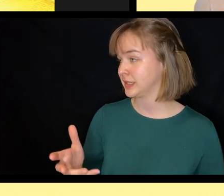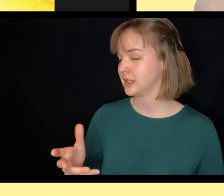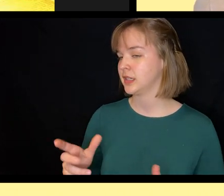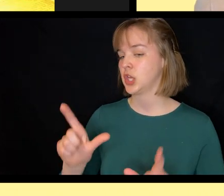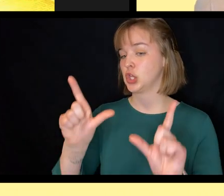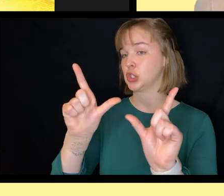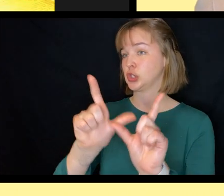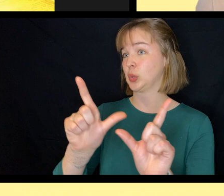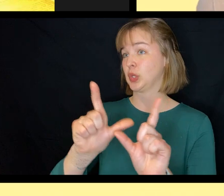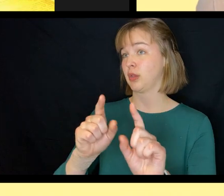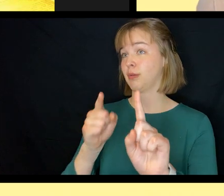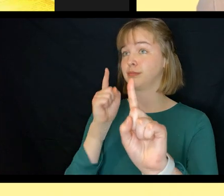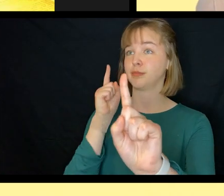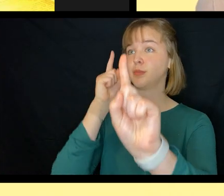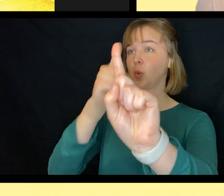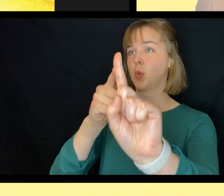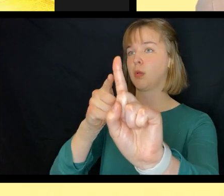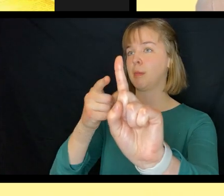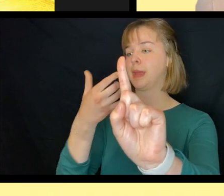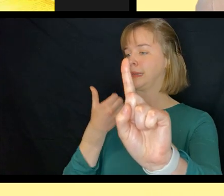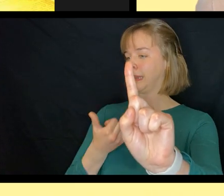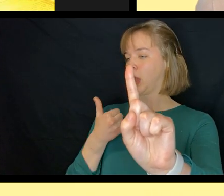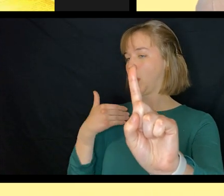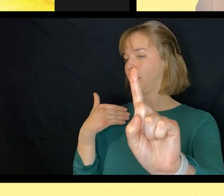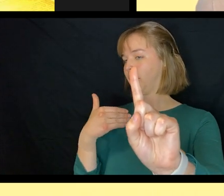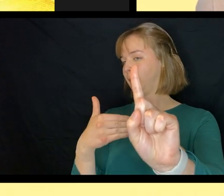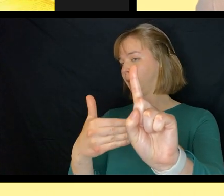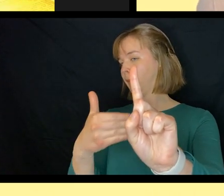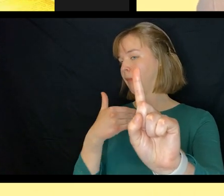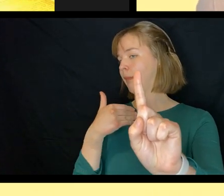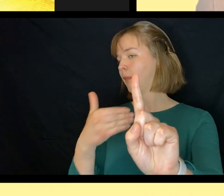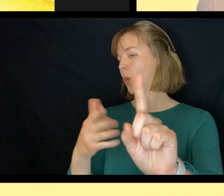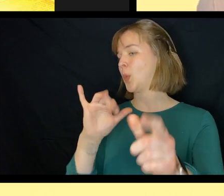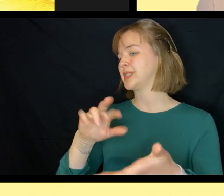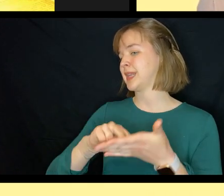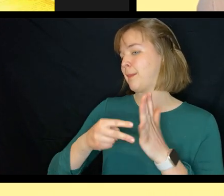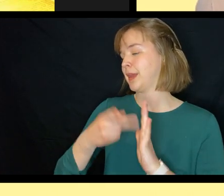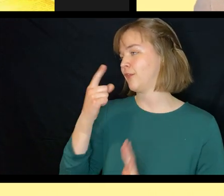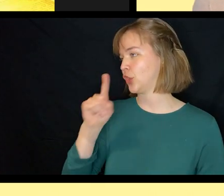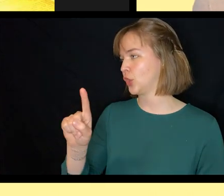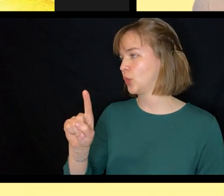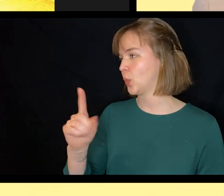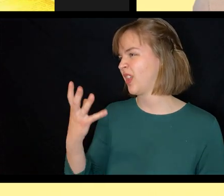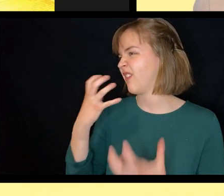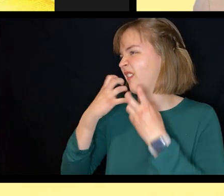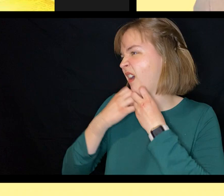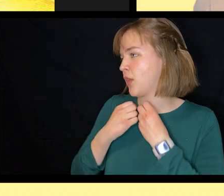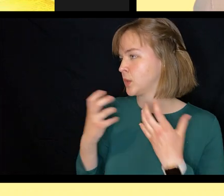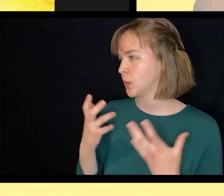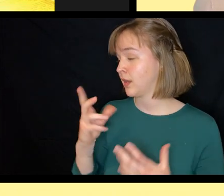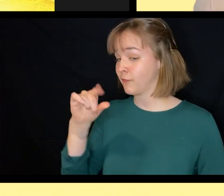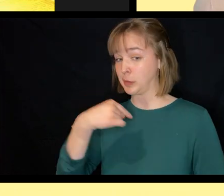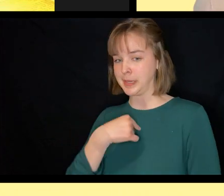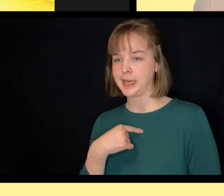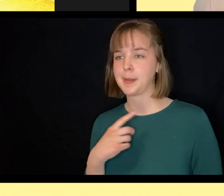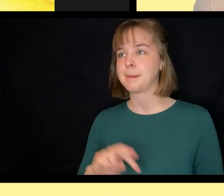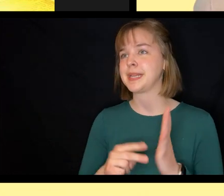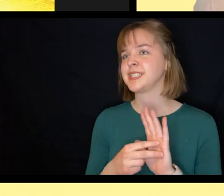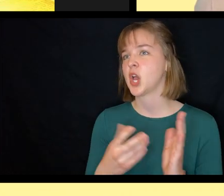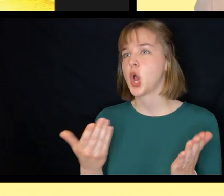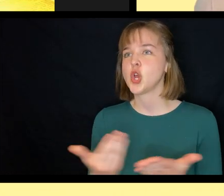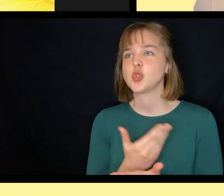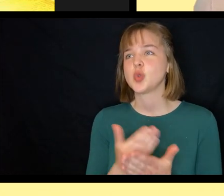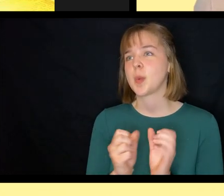or going to any Olympics or Paralympic Games. So what does the road to Tokyo mean to you? Like, to me, it's